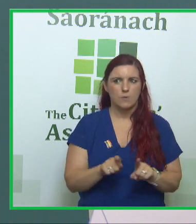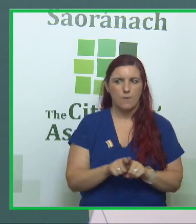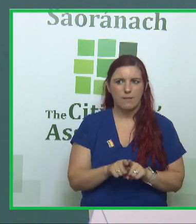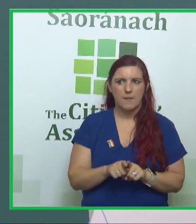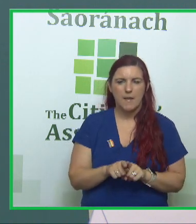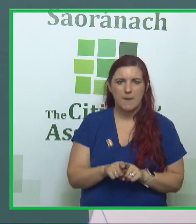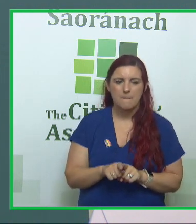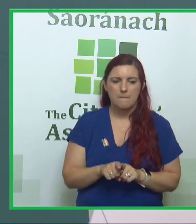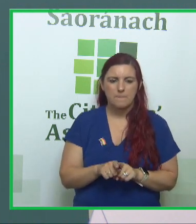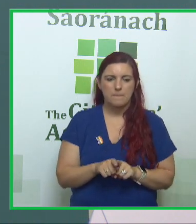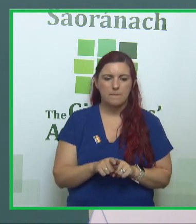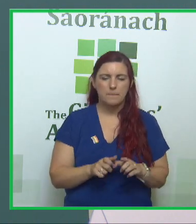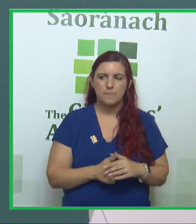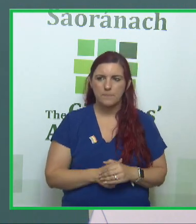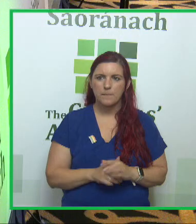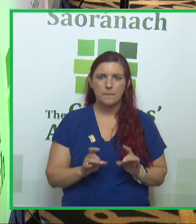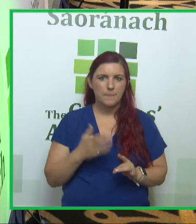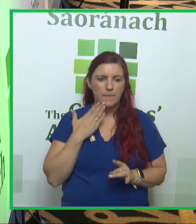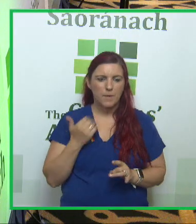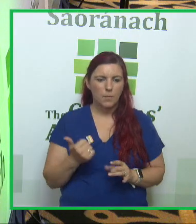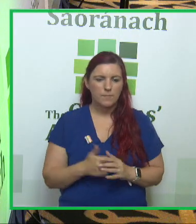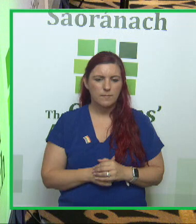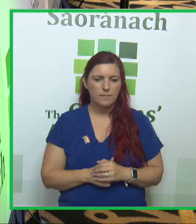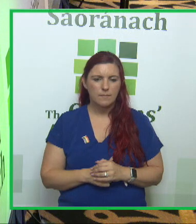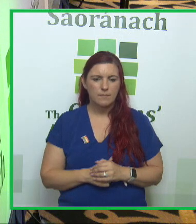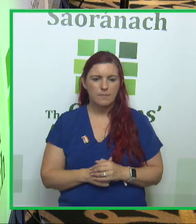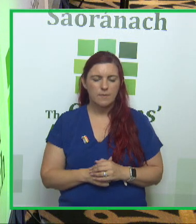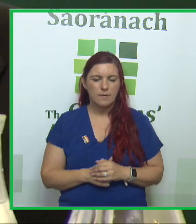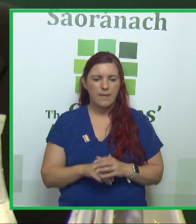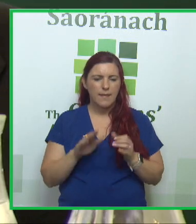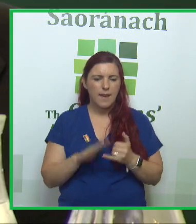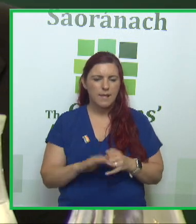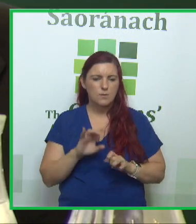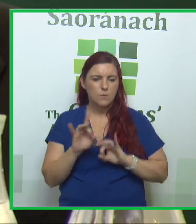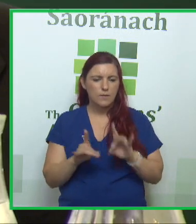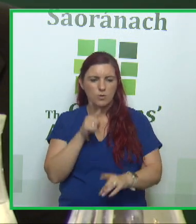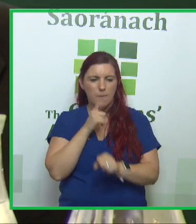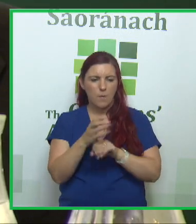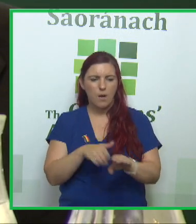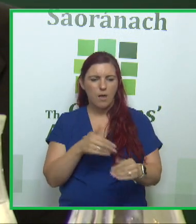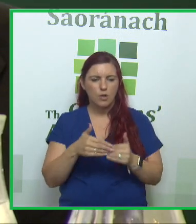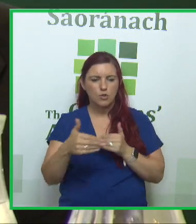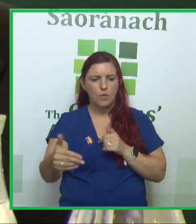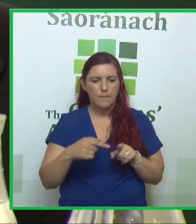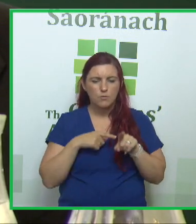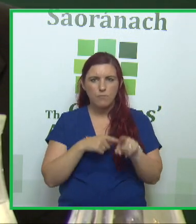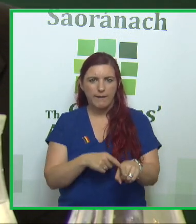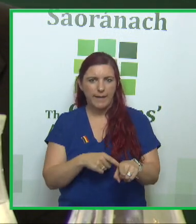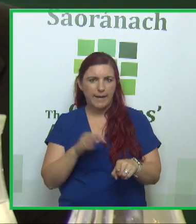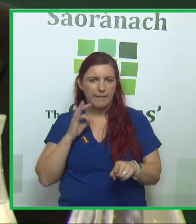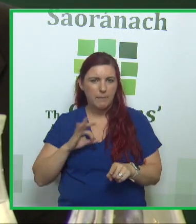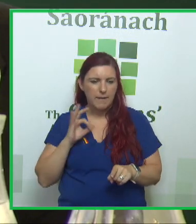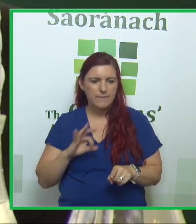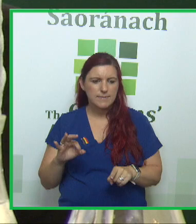anything like that. You know, so it's good. Thank you. And Catherine, finally, can I just ask you the long-term kind of tracking of the benefits, the